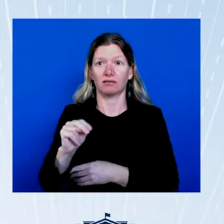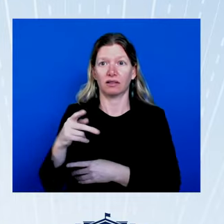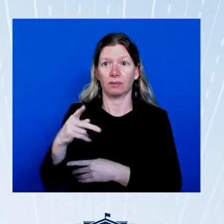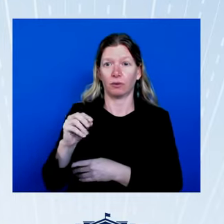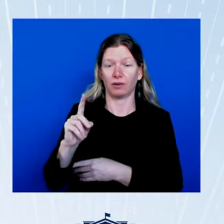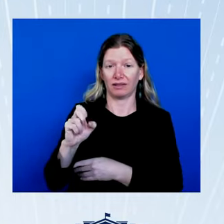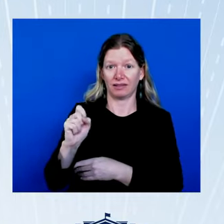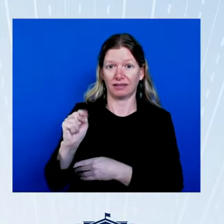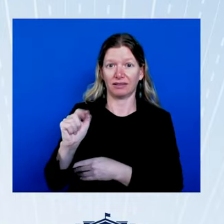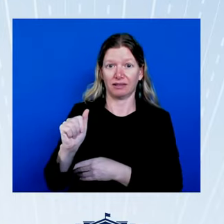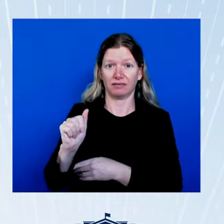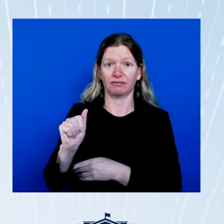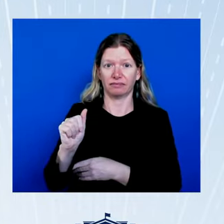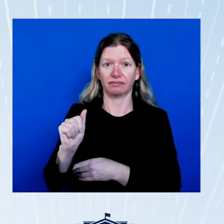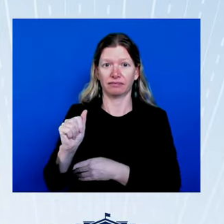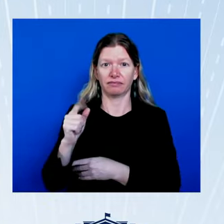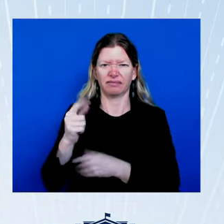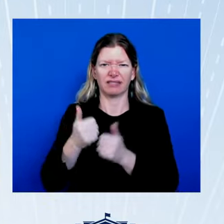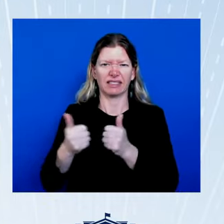Act.